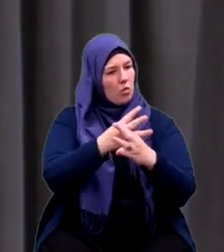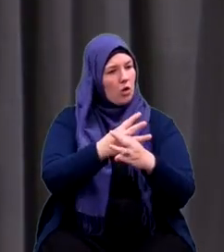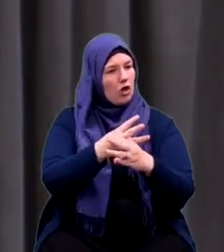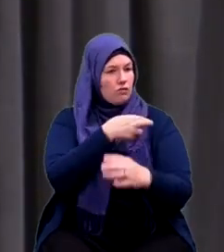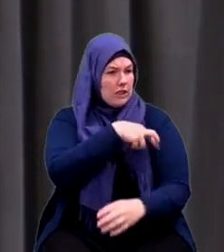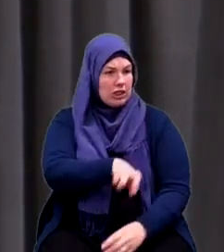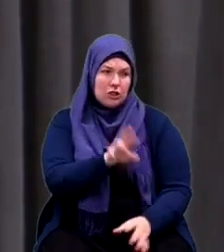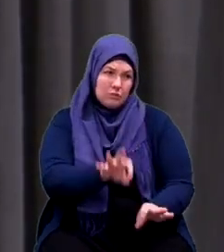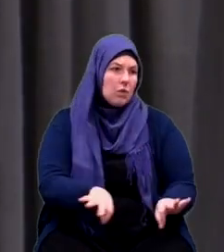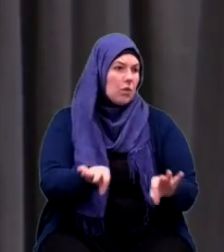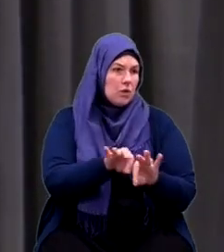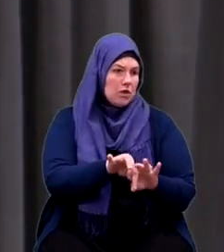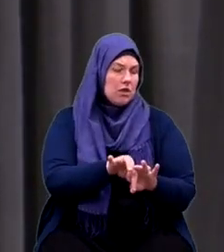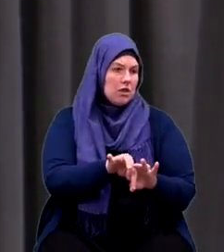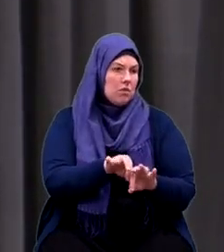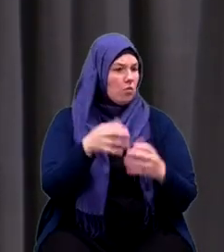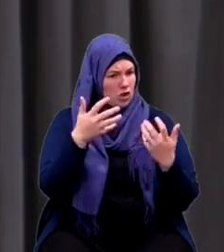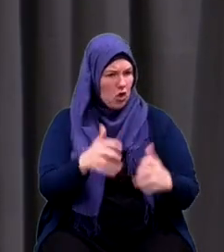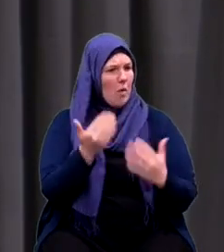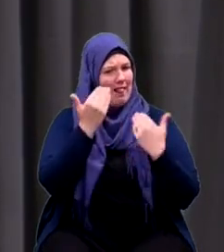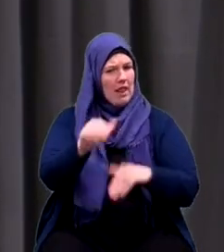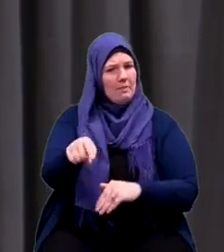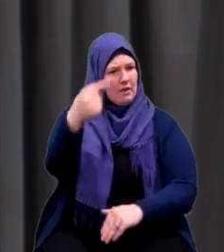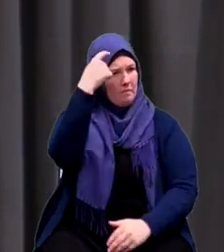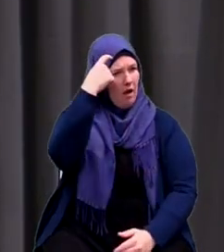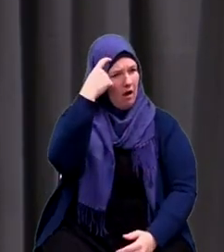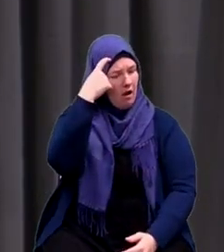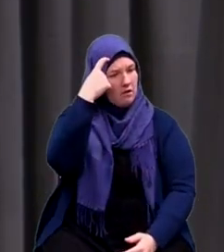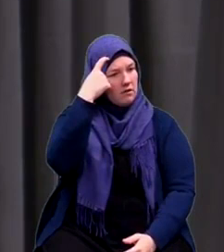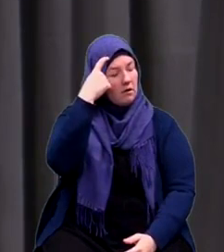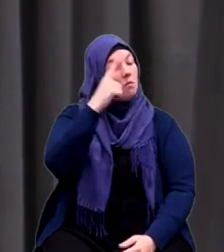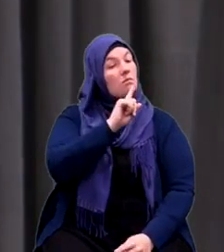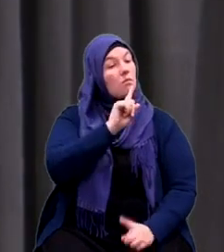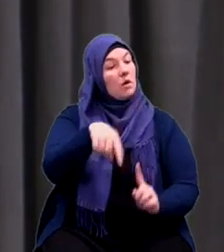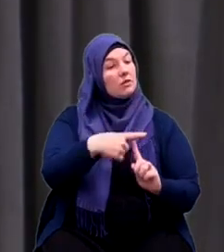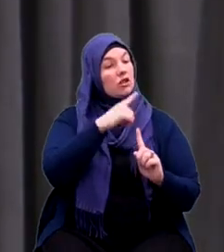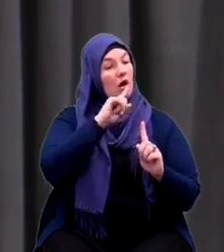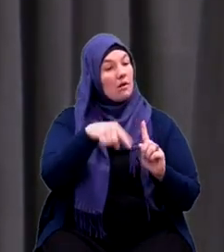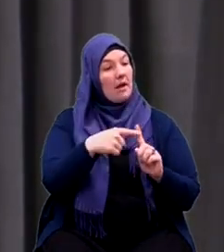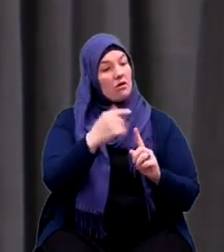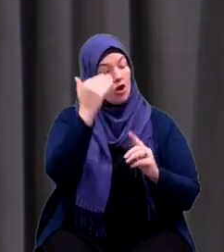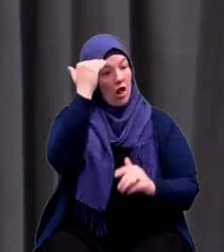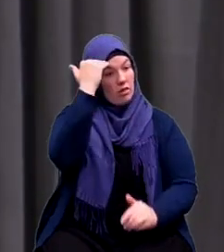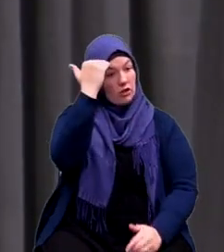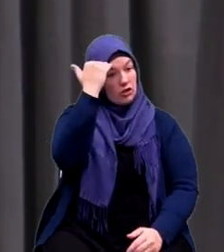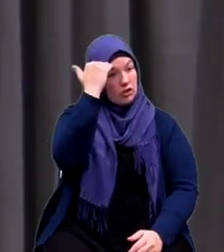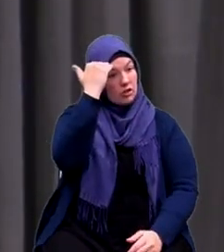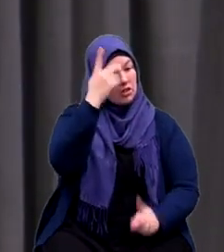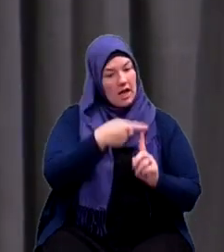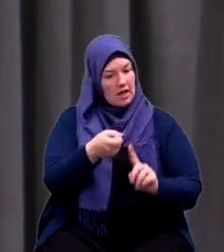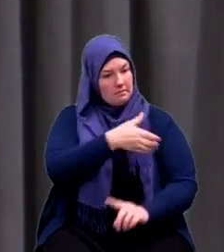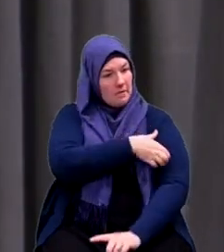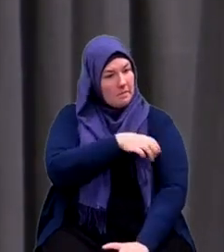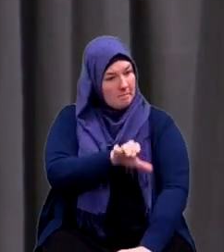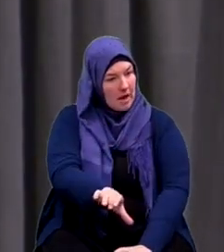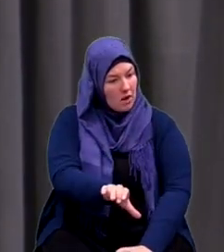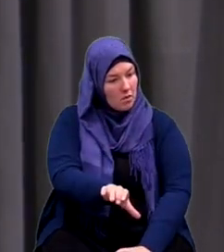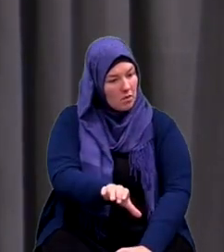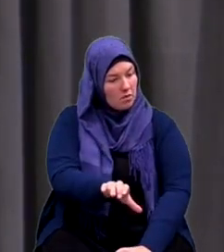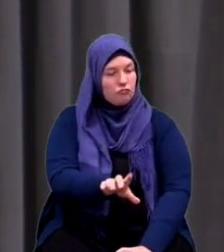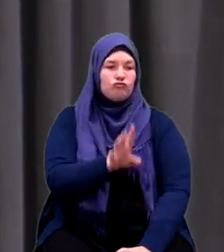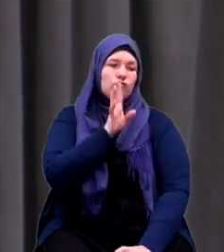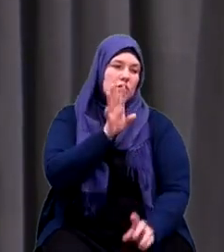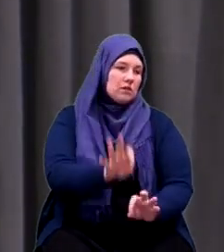religions, not to be limited. So when we talk about knowledge as a source of power, it is